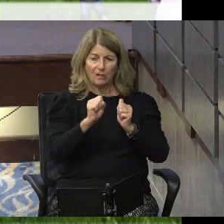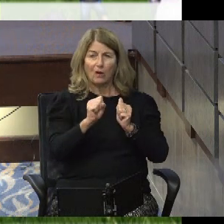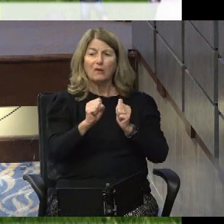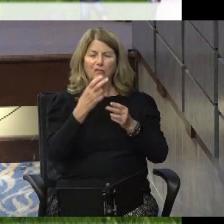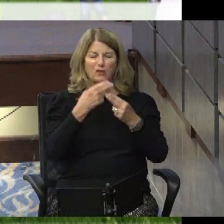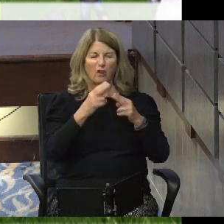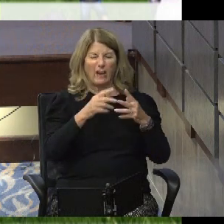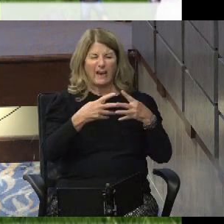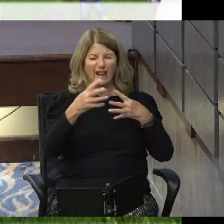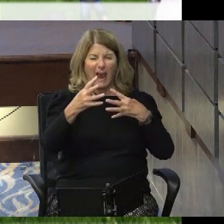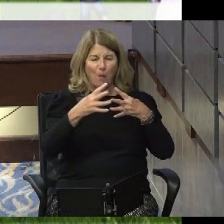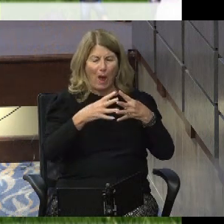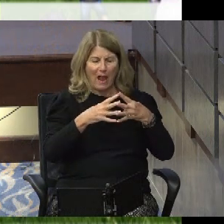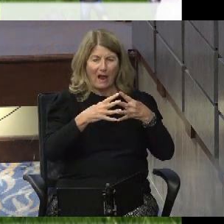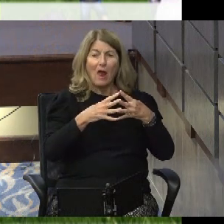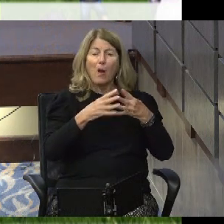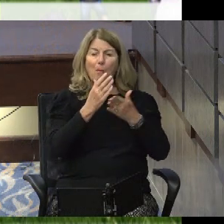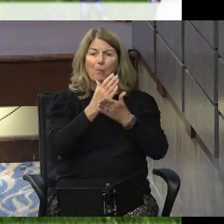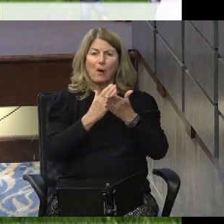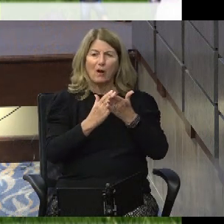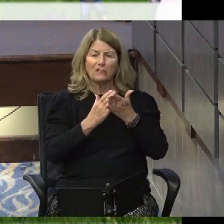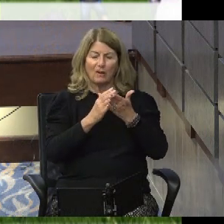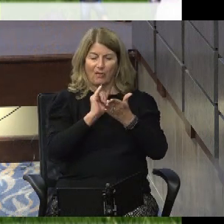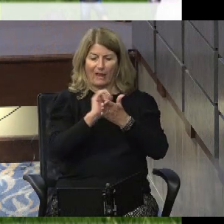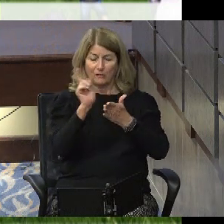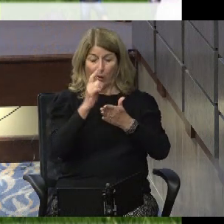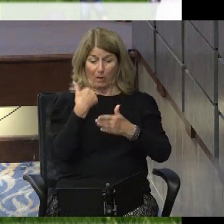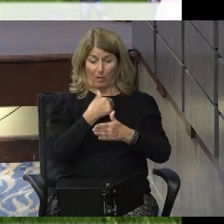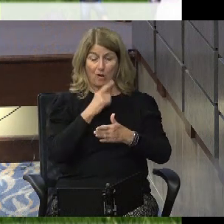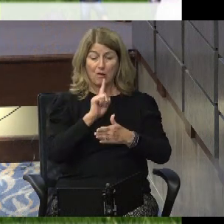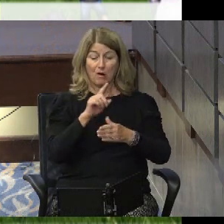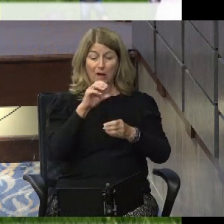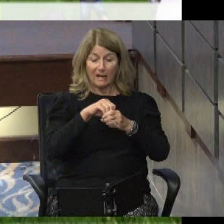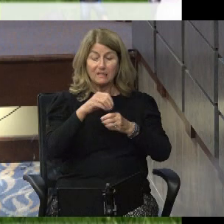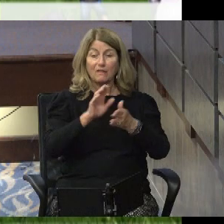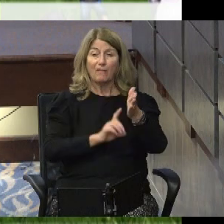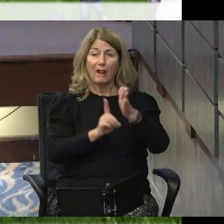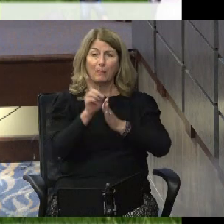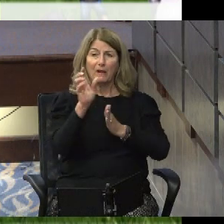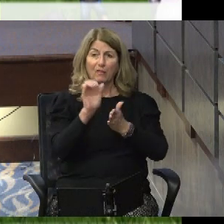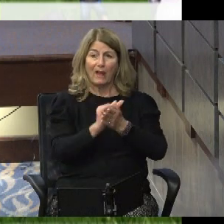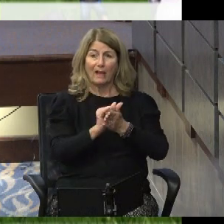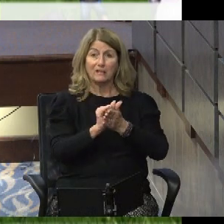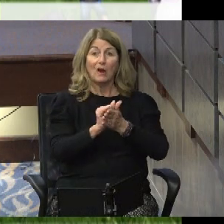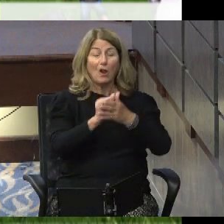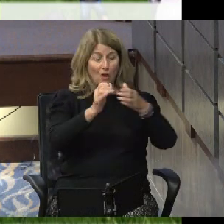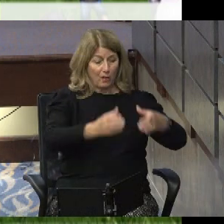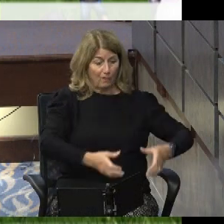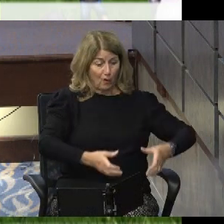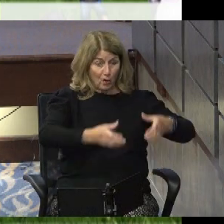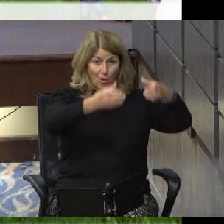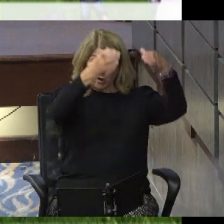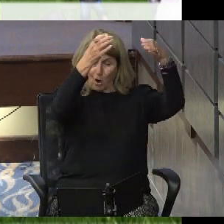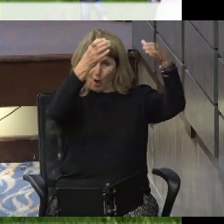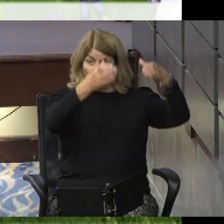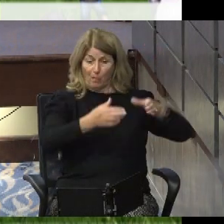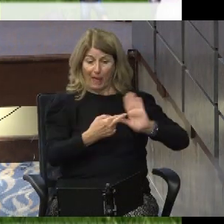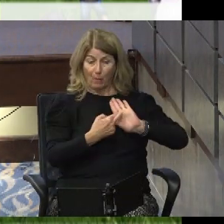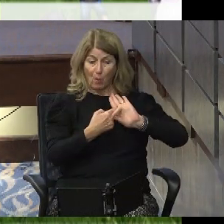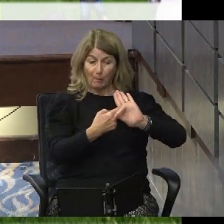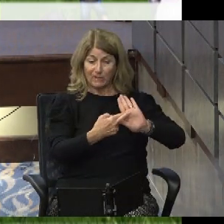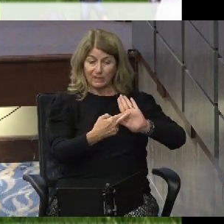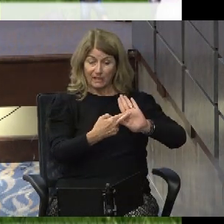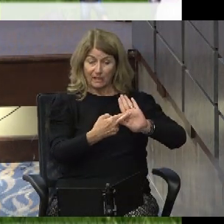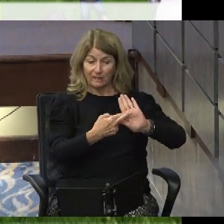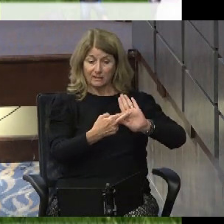is an example of where we are in the process of developing that. The vertical column representing or